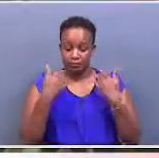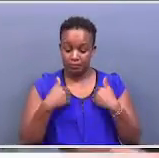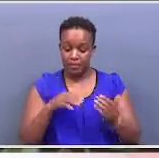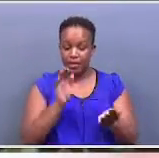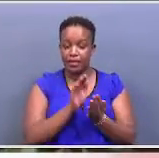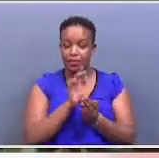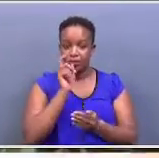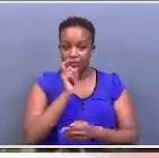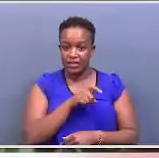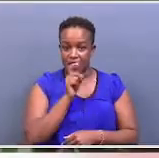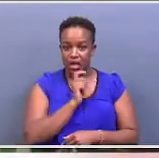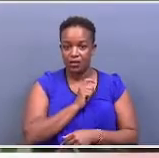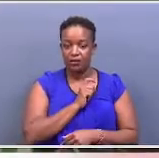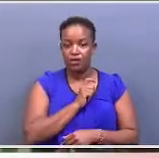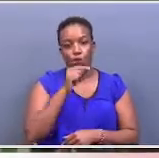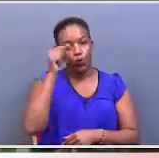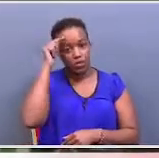kienyeji,